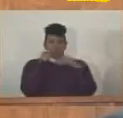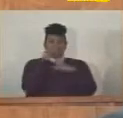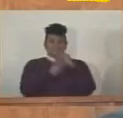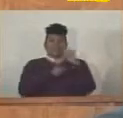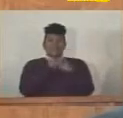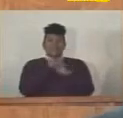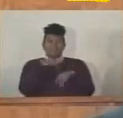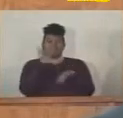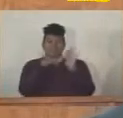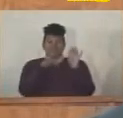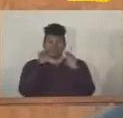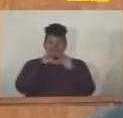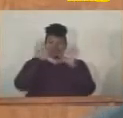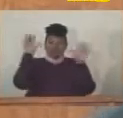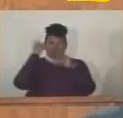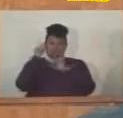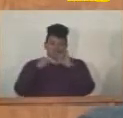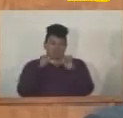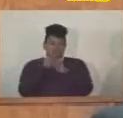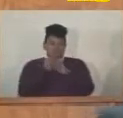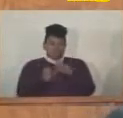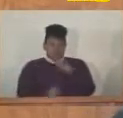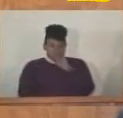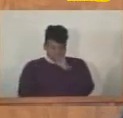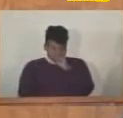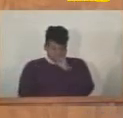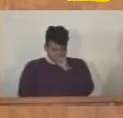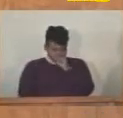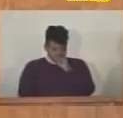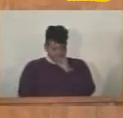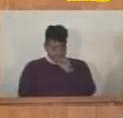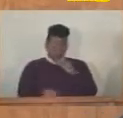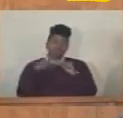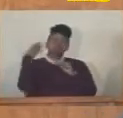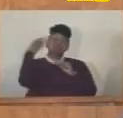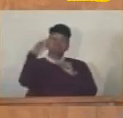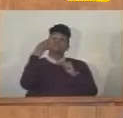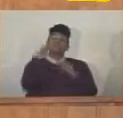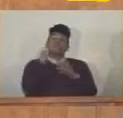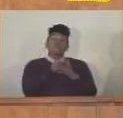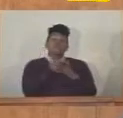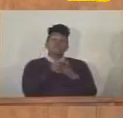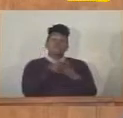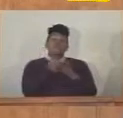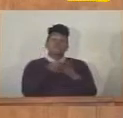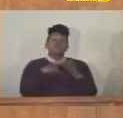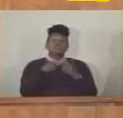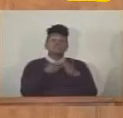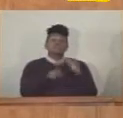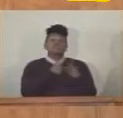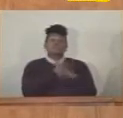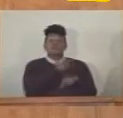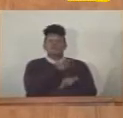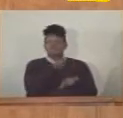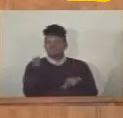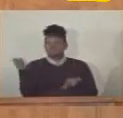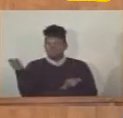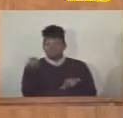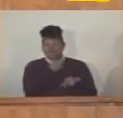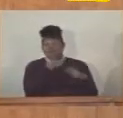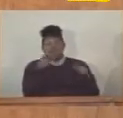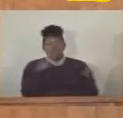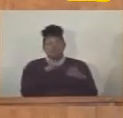internationally. When on the 16th of January this year, that shooting took place at the Montego Bay